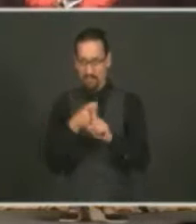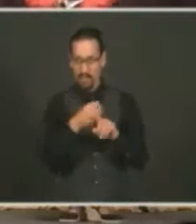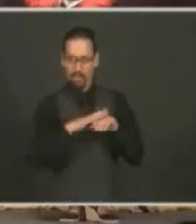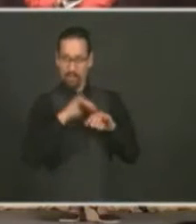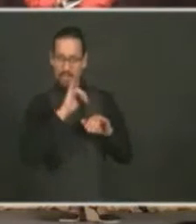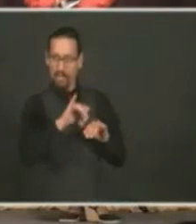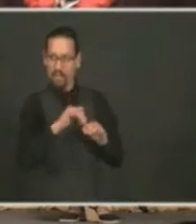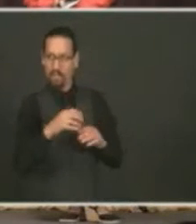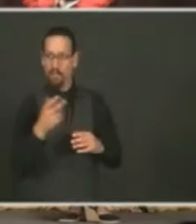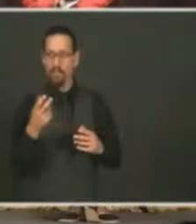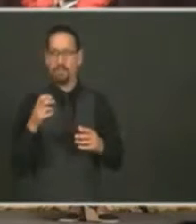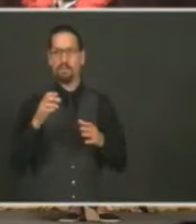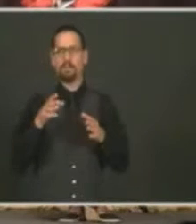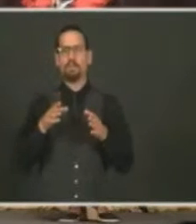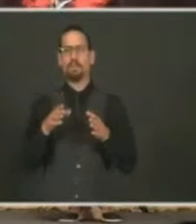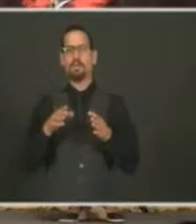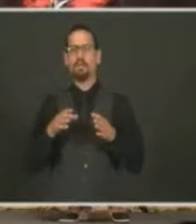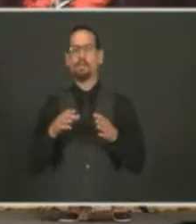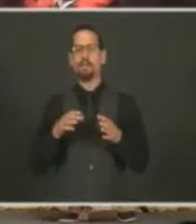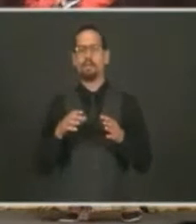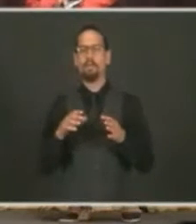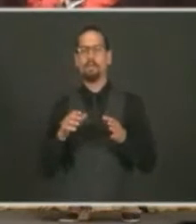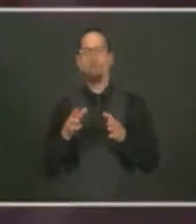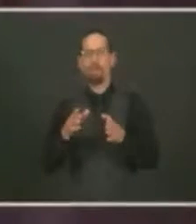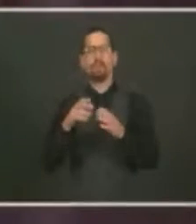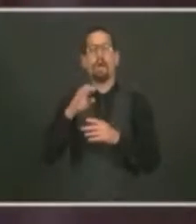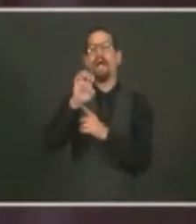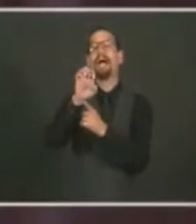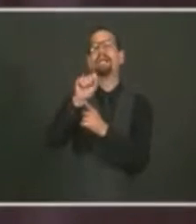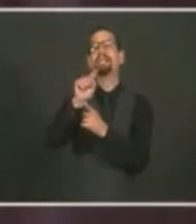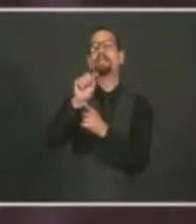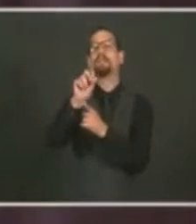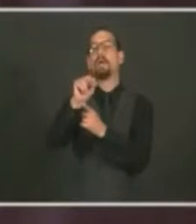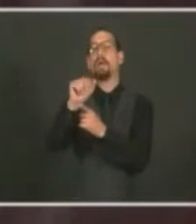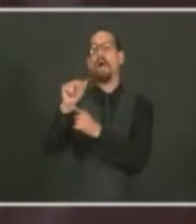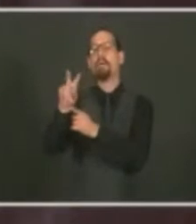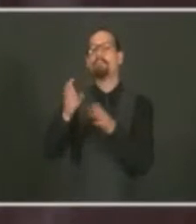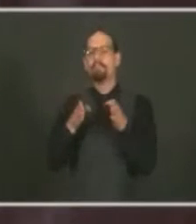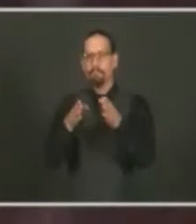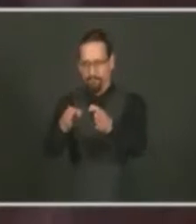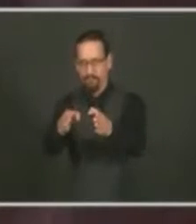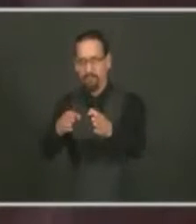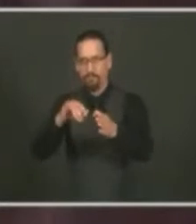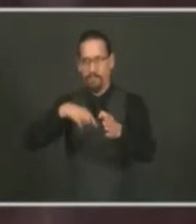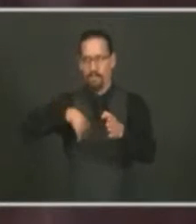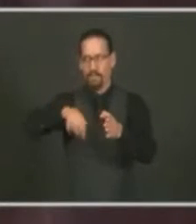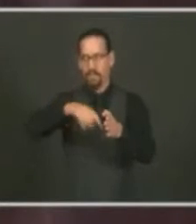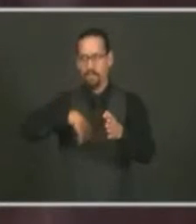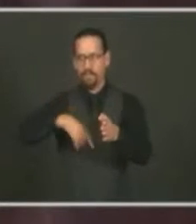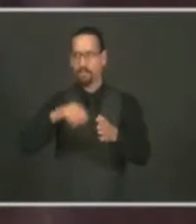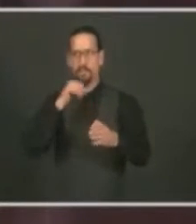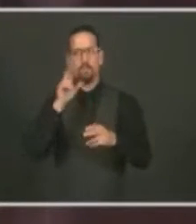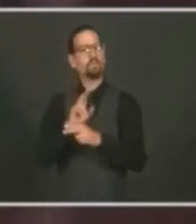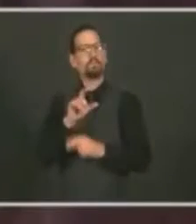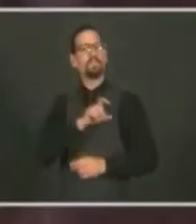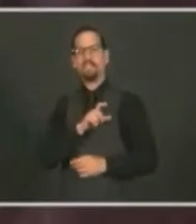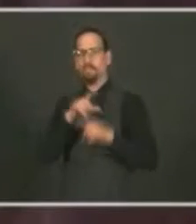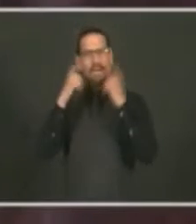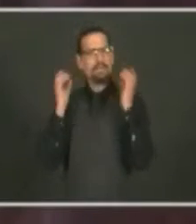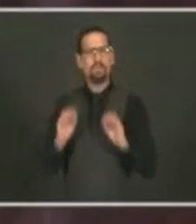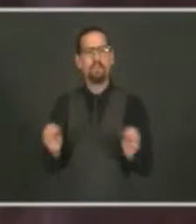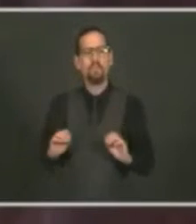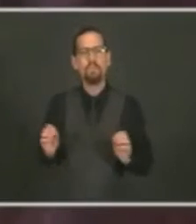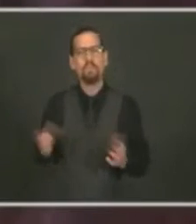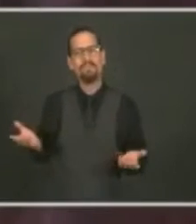well as the state police officers that do not wear their masks. So I would say we've had excellent compliance by the troopers